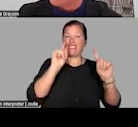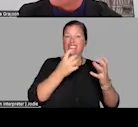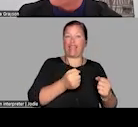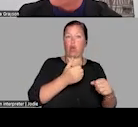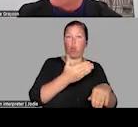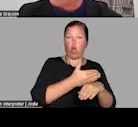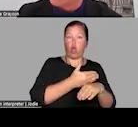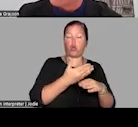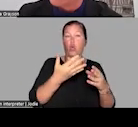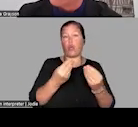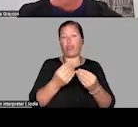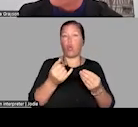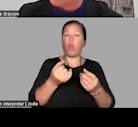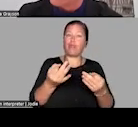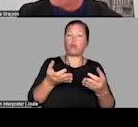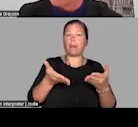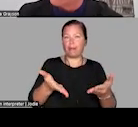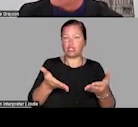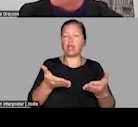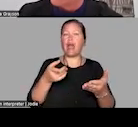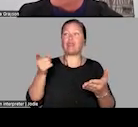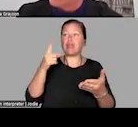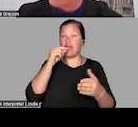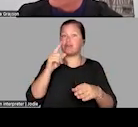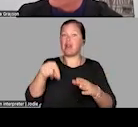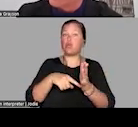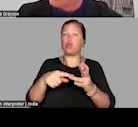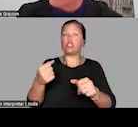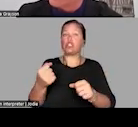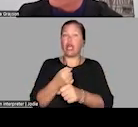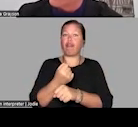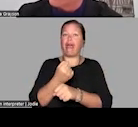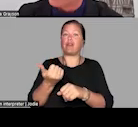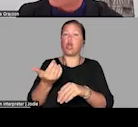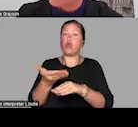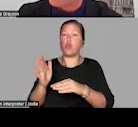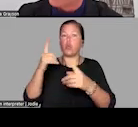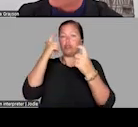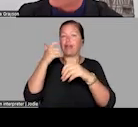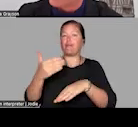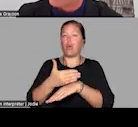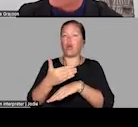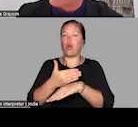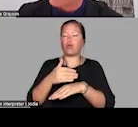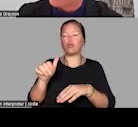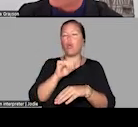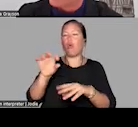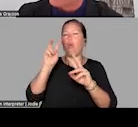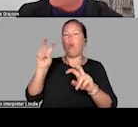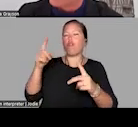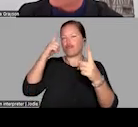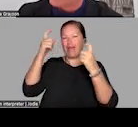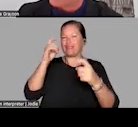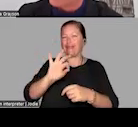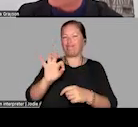without permission, and actually can start to generate new creative work. But we shouldn't call them creative work, but they are